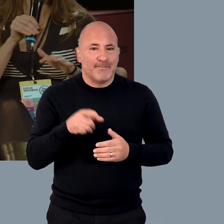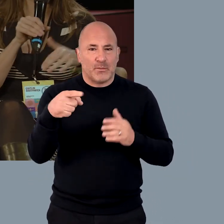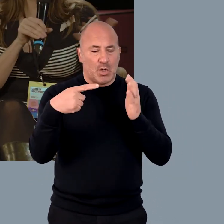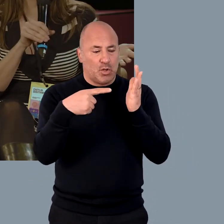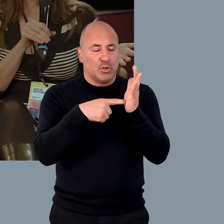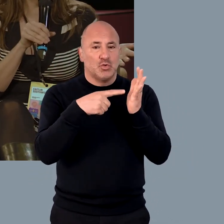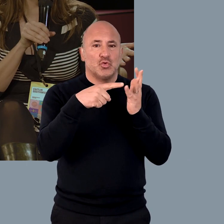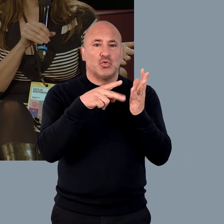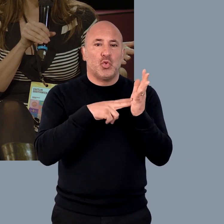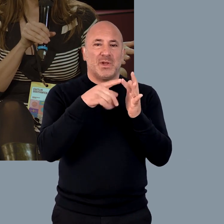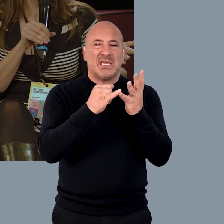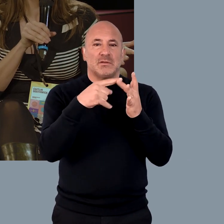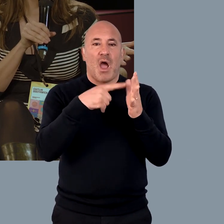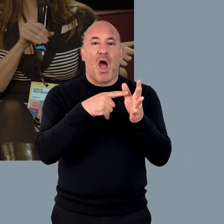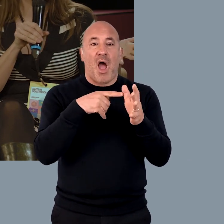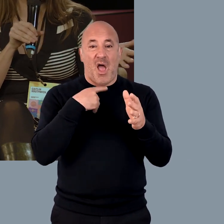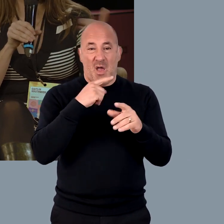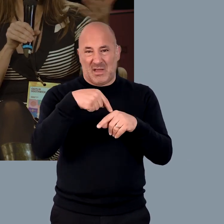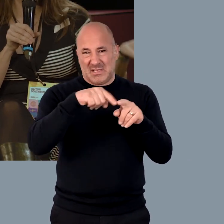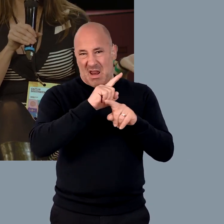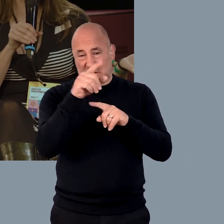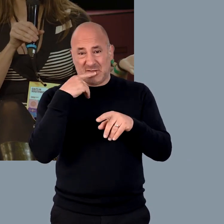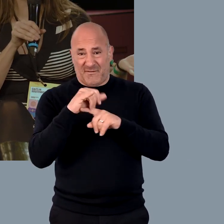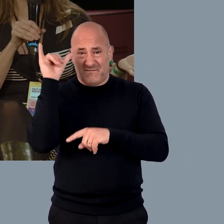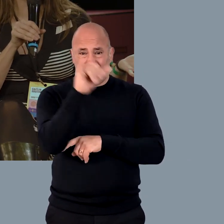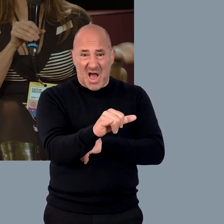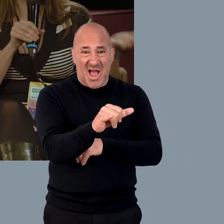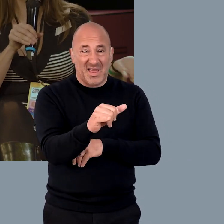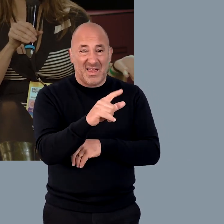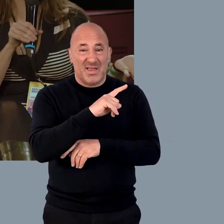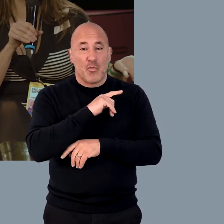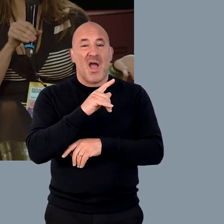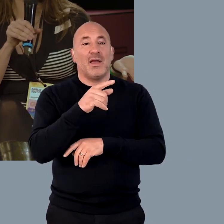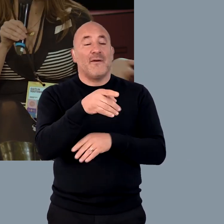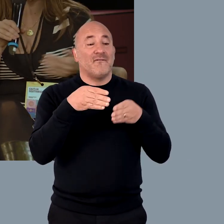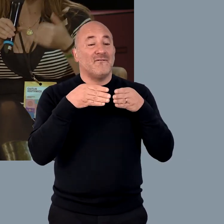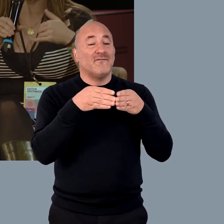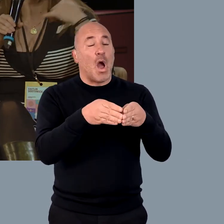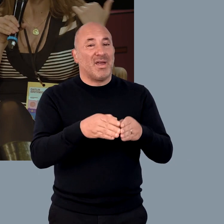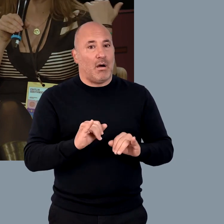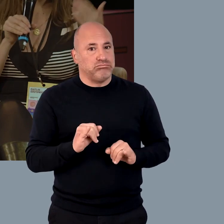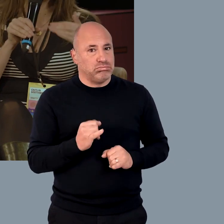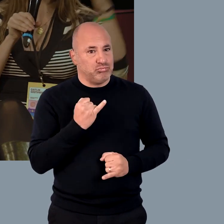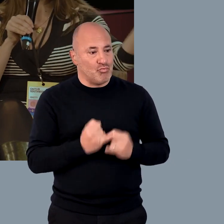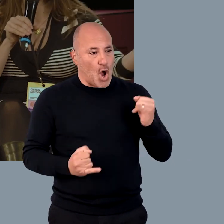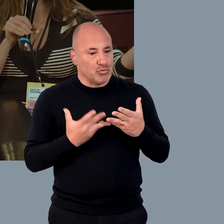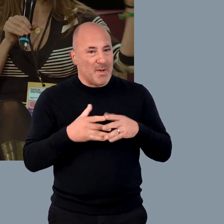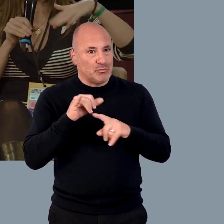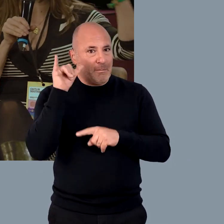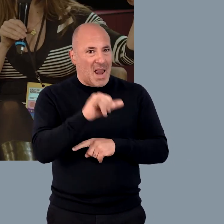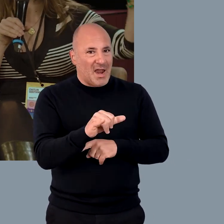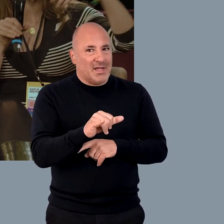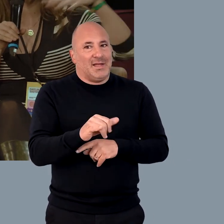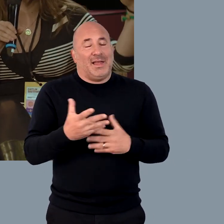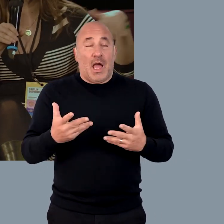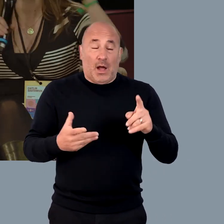train, but sometimes I have to fly. I'm going to Tunisia later this year, and I will have to fly there because actually the ferry across is